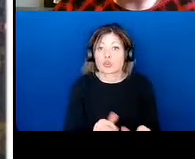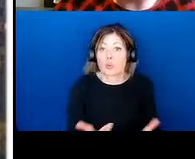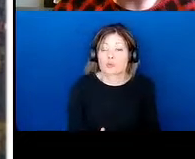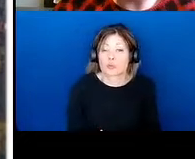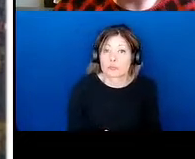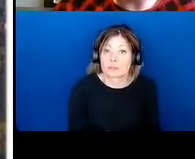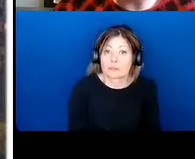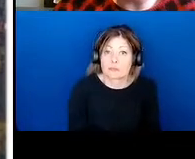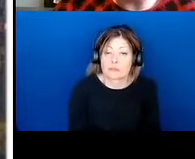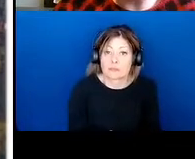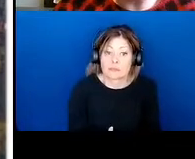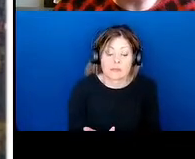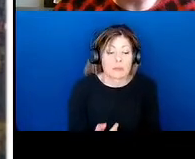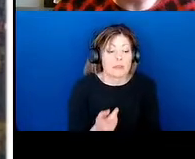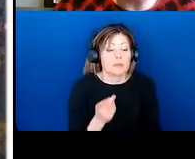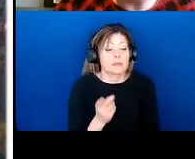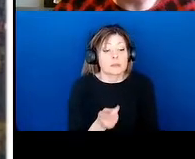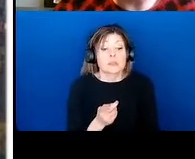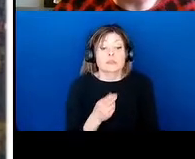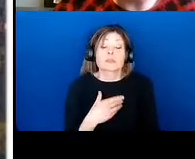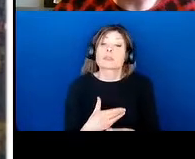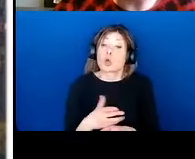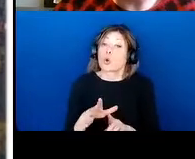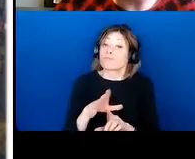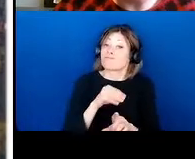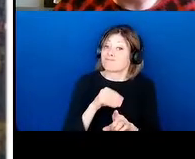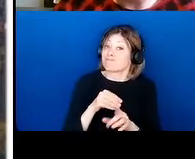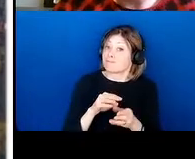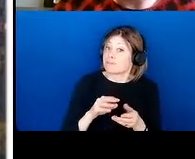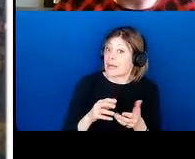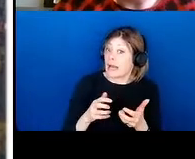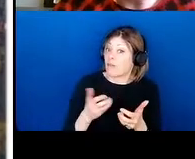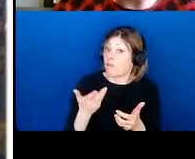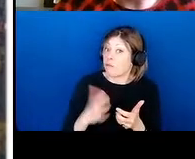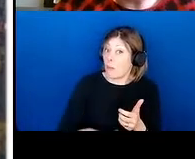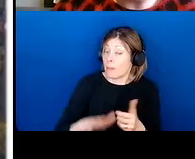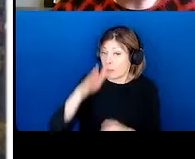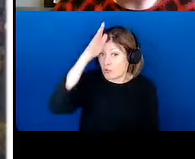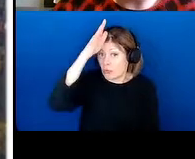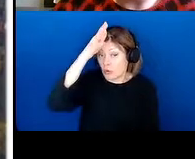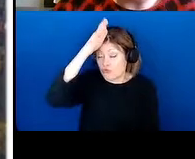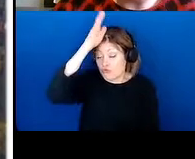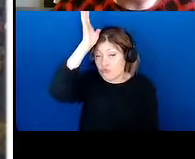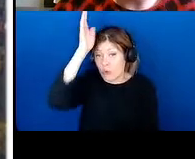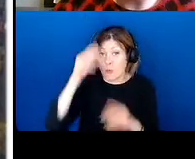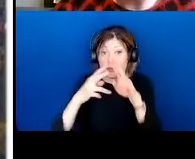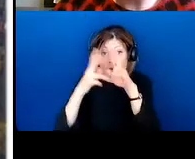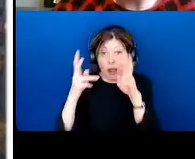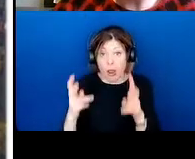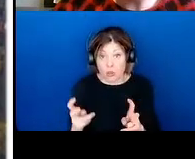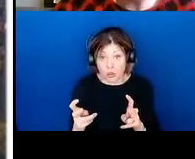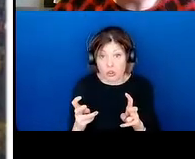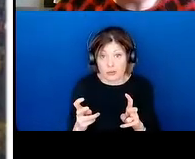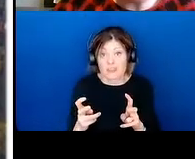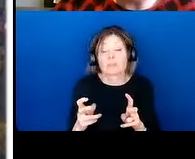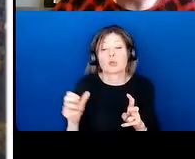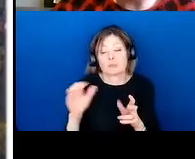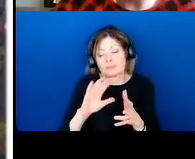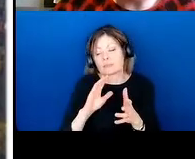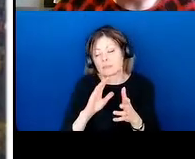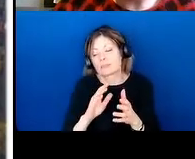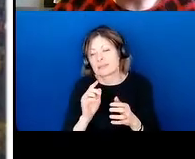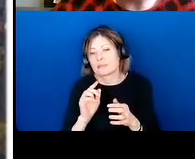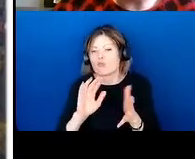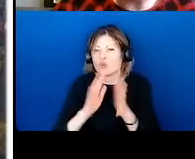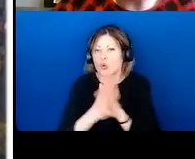on a Roman triumphal arch, partly ruined, with altars and sarcophagi. He